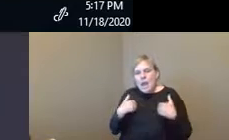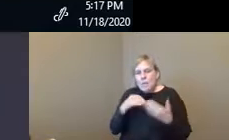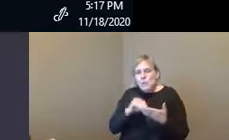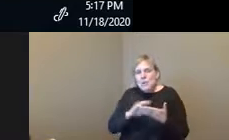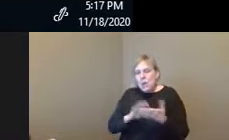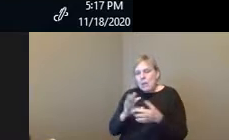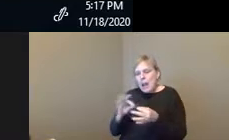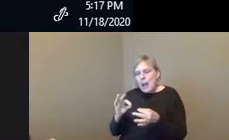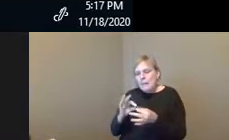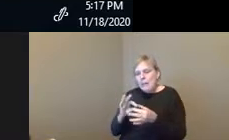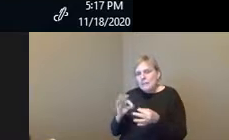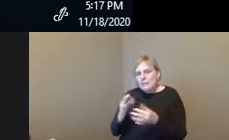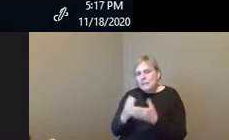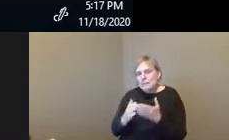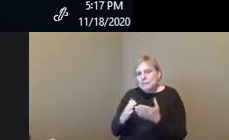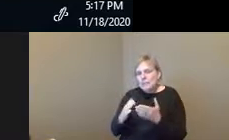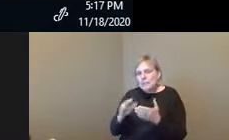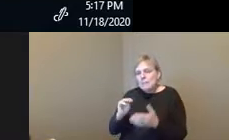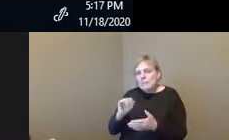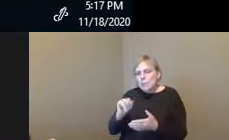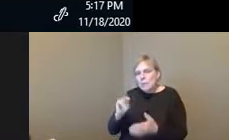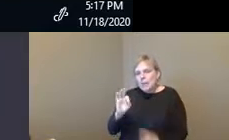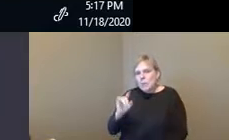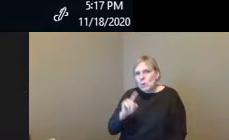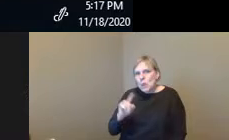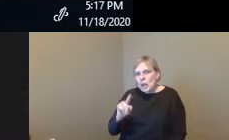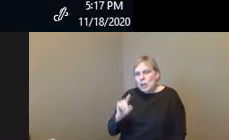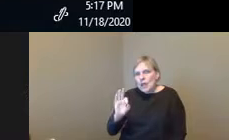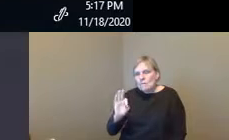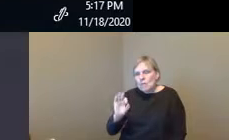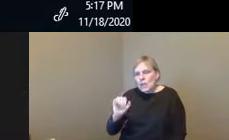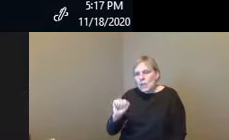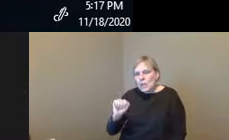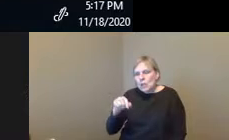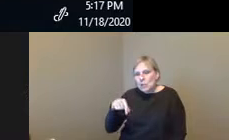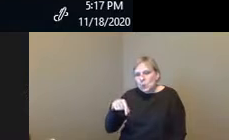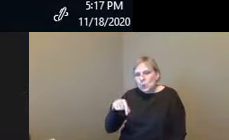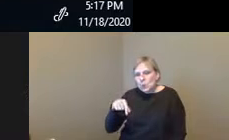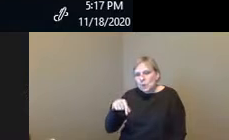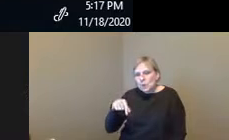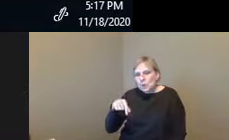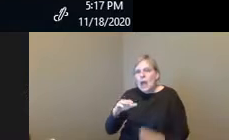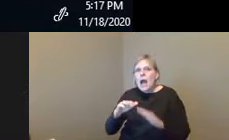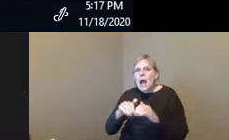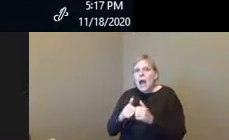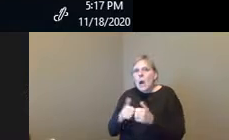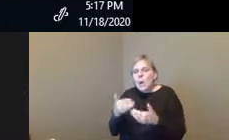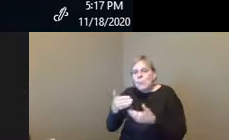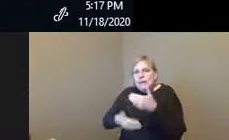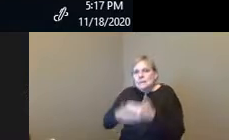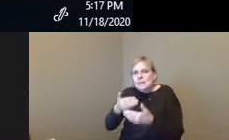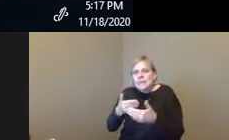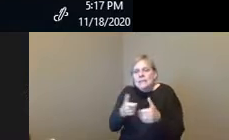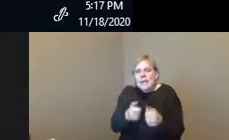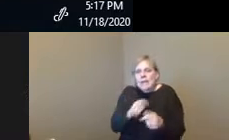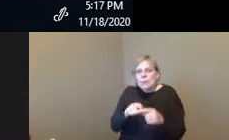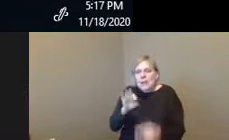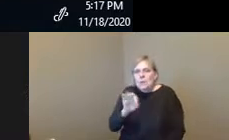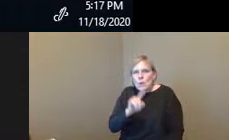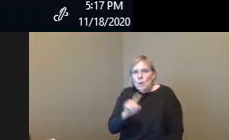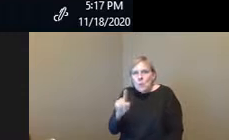comment section the state of Minnesota's 911 FAQ on how they're processing text to 911